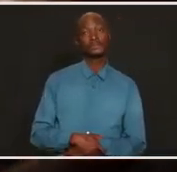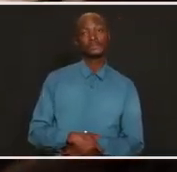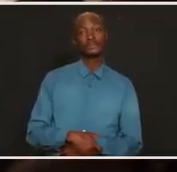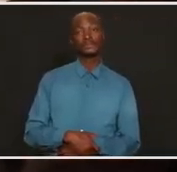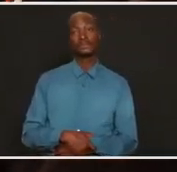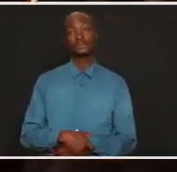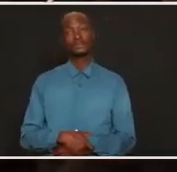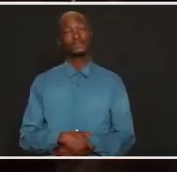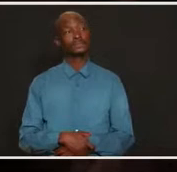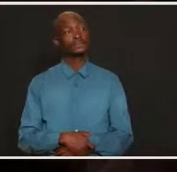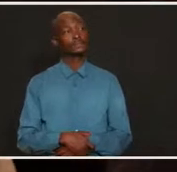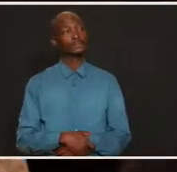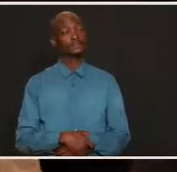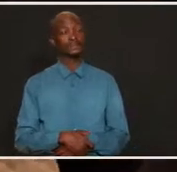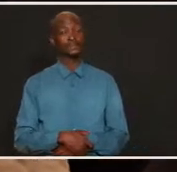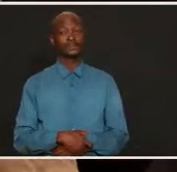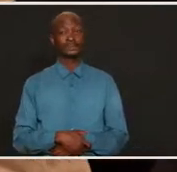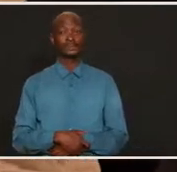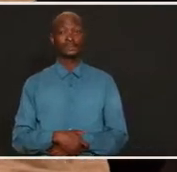oh okay